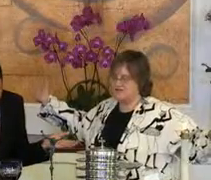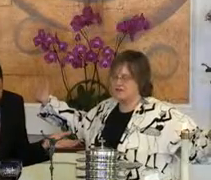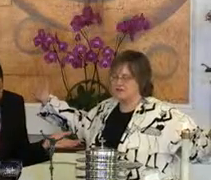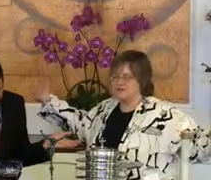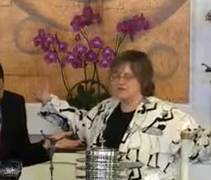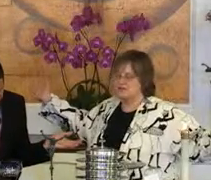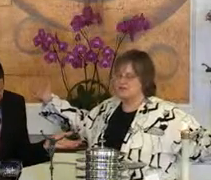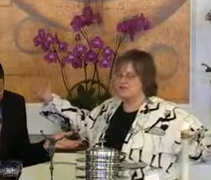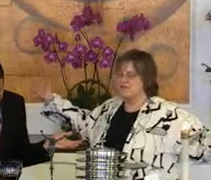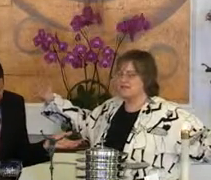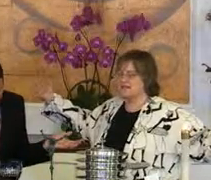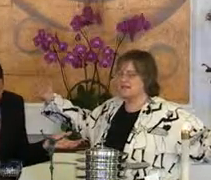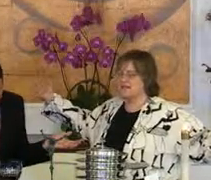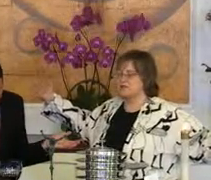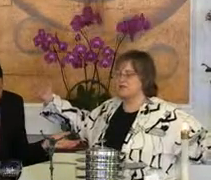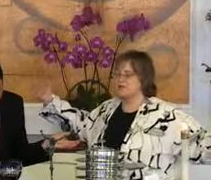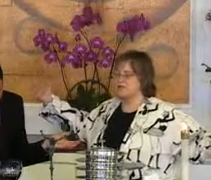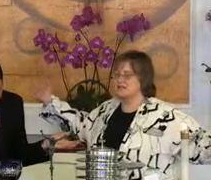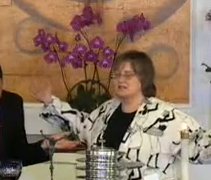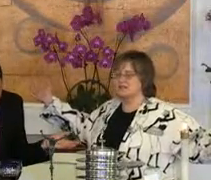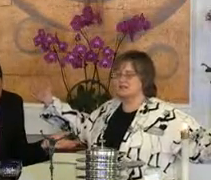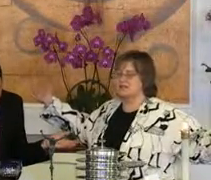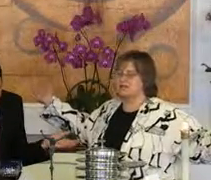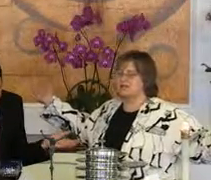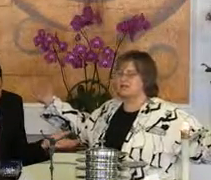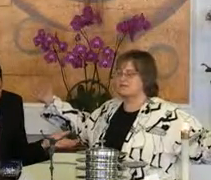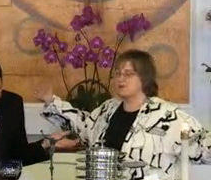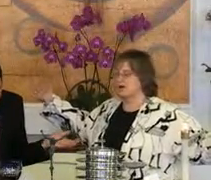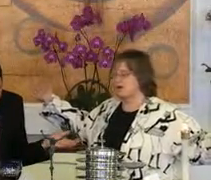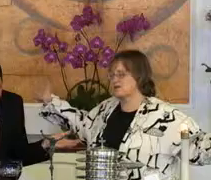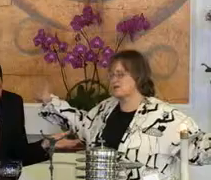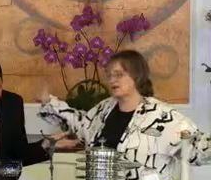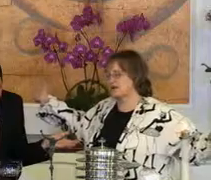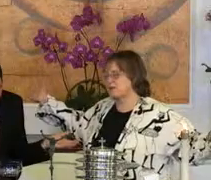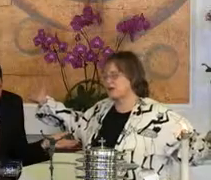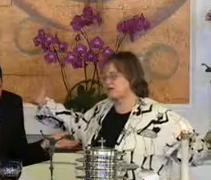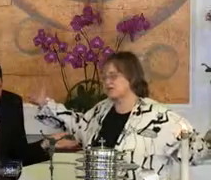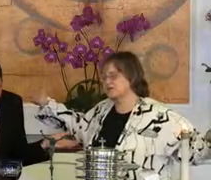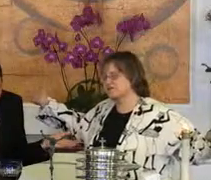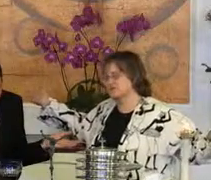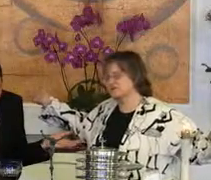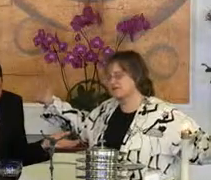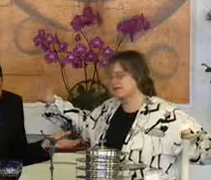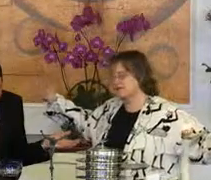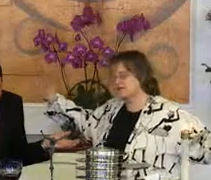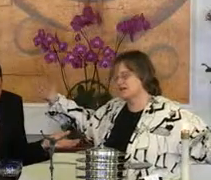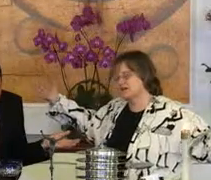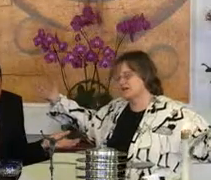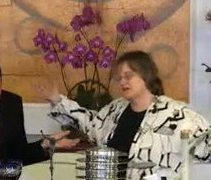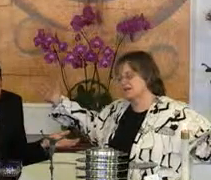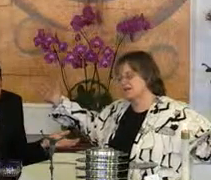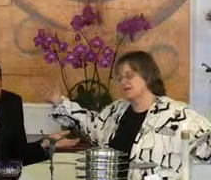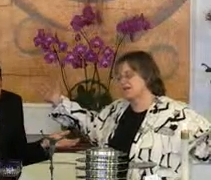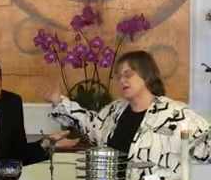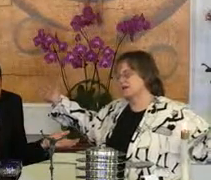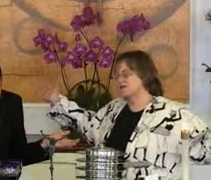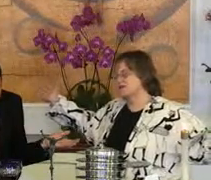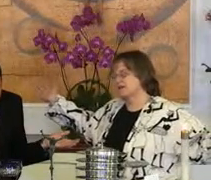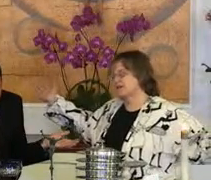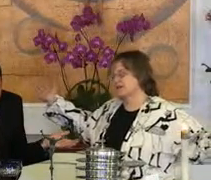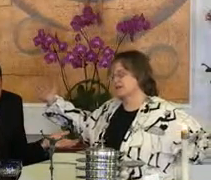So, united as community, we weave our hearts and our minds together,